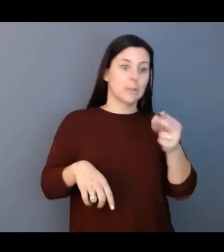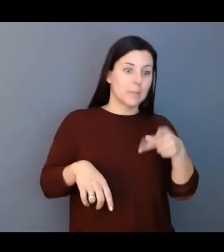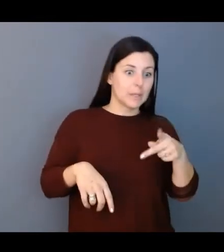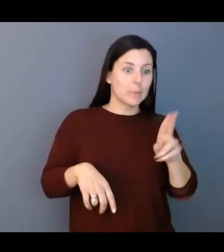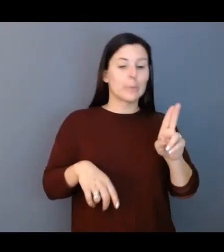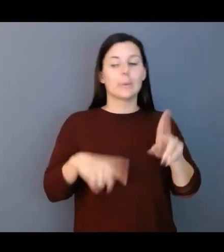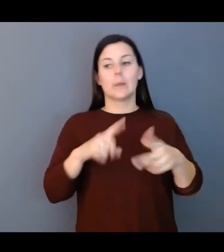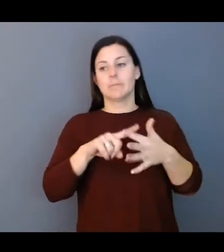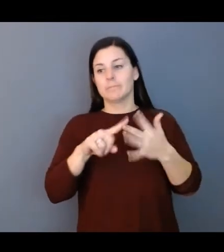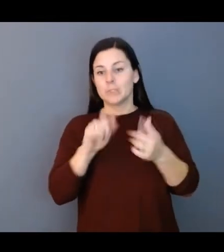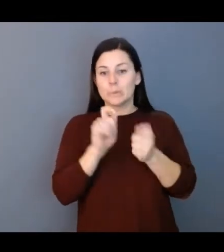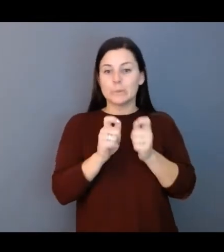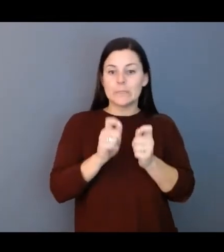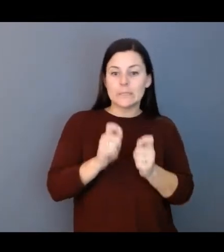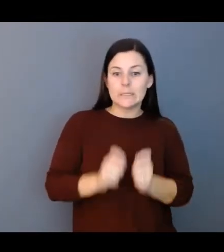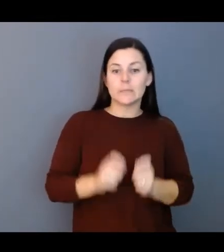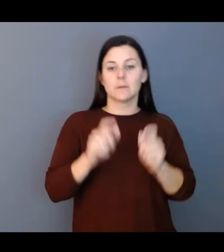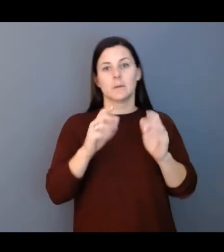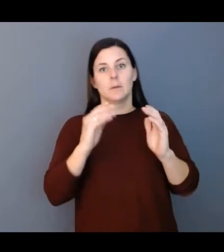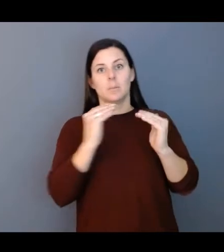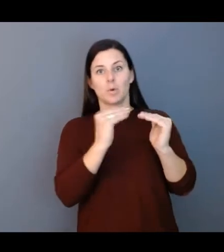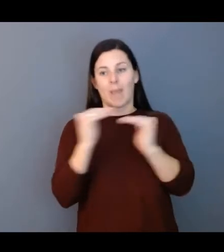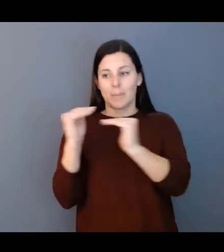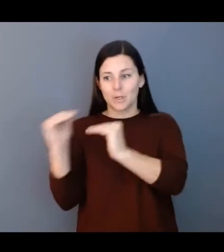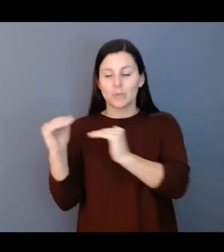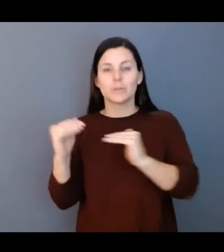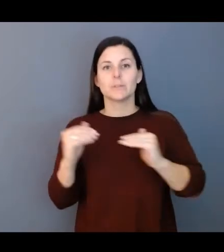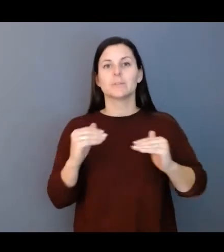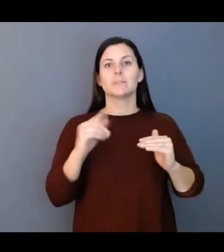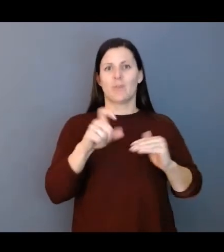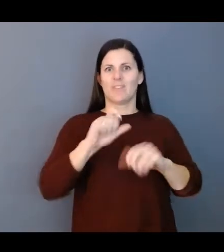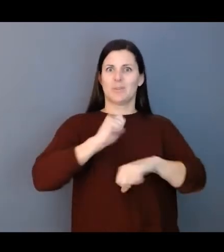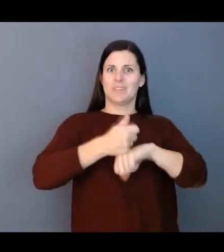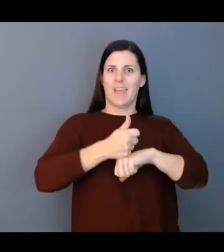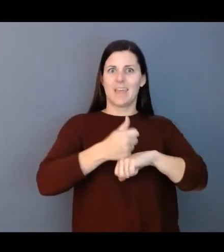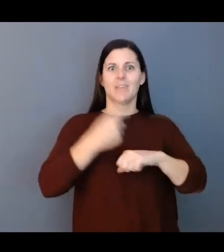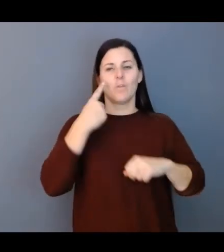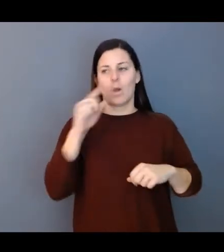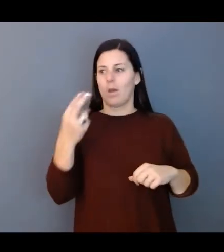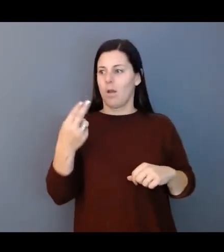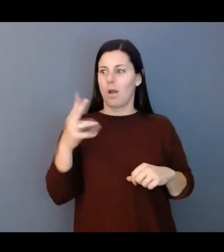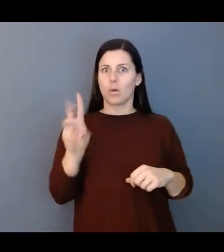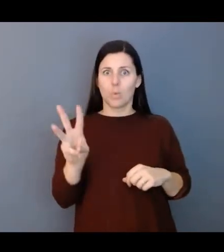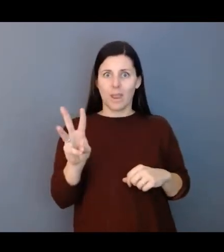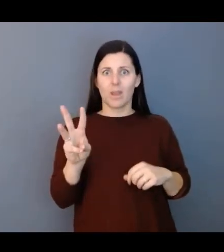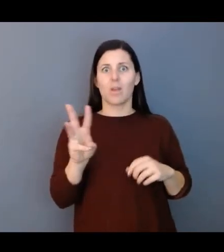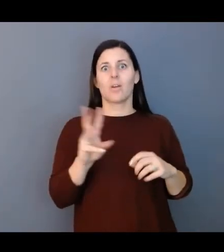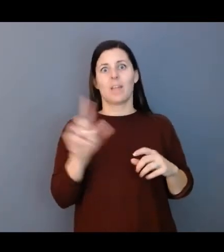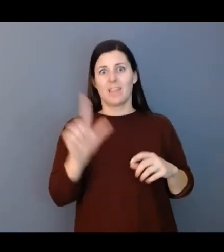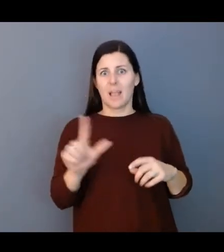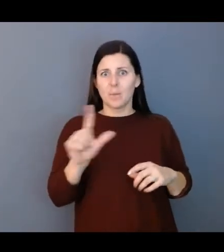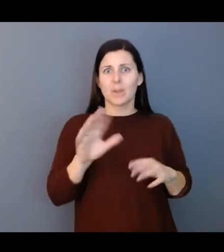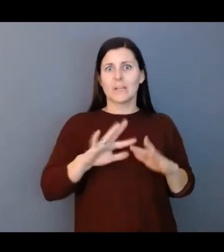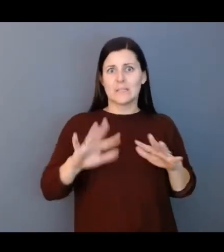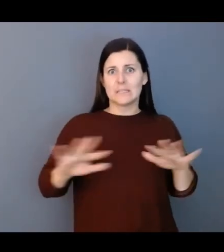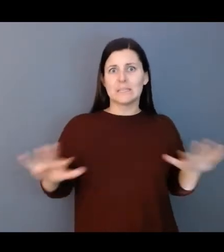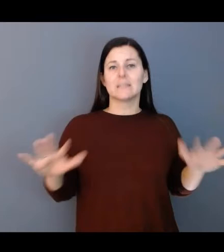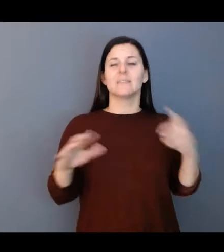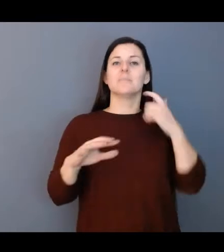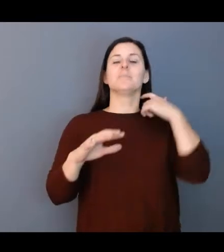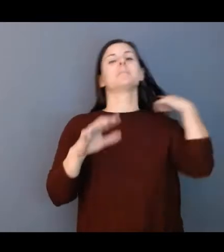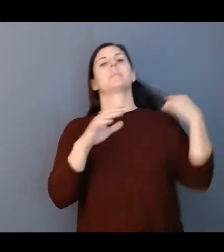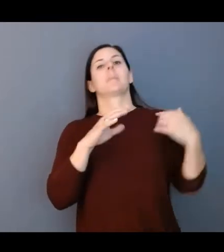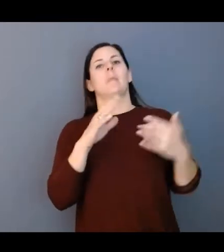GPU, and then all the tuning and parameters you'd have to set for your hardware, model server, and kernel